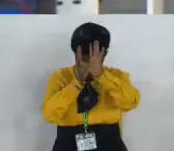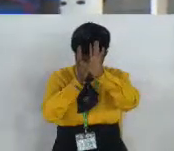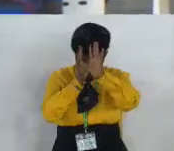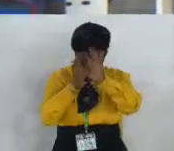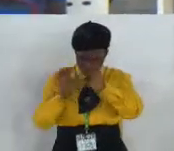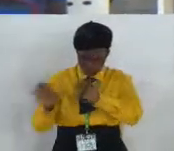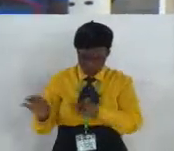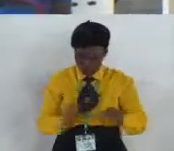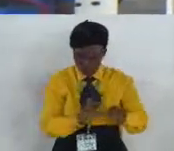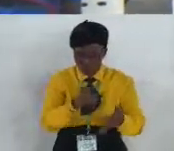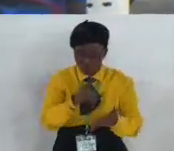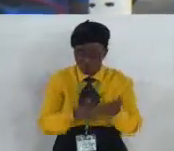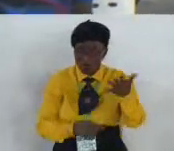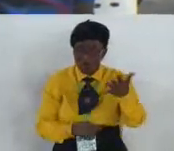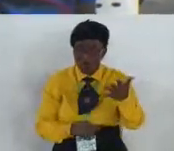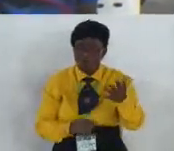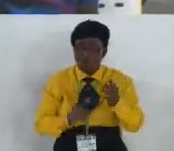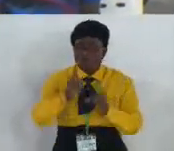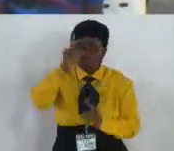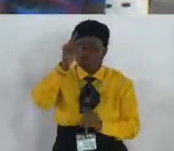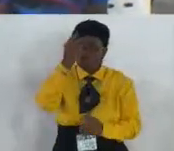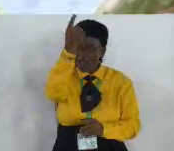do what you alone can do.